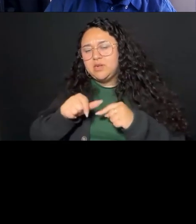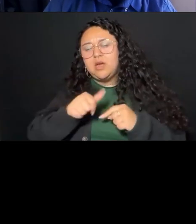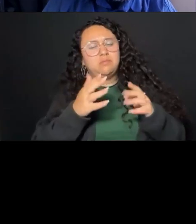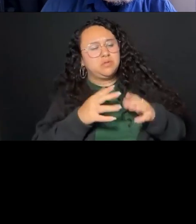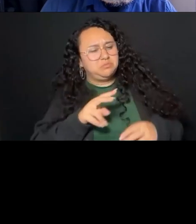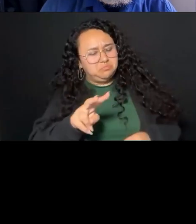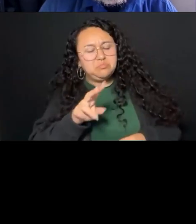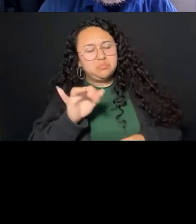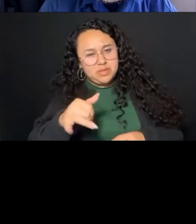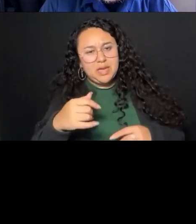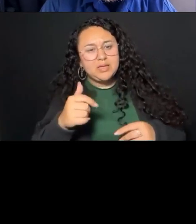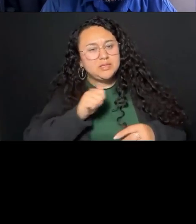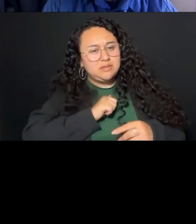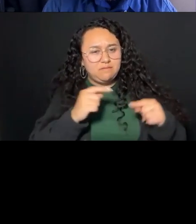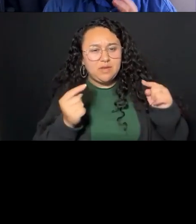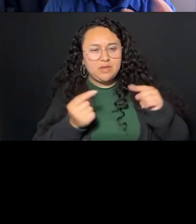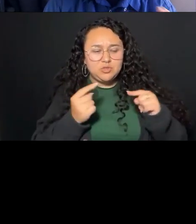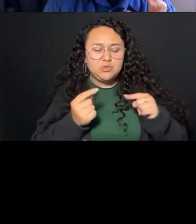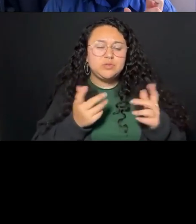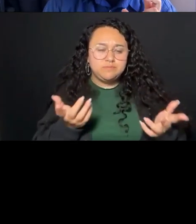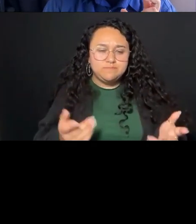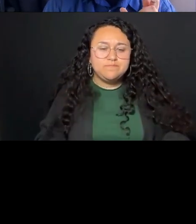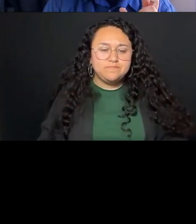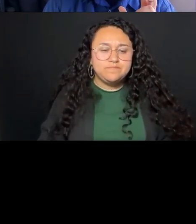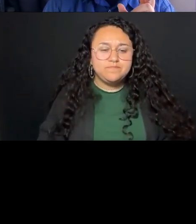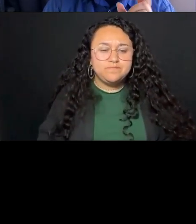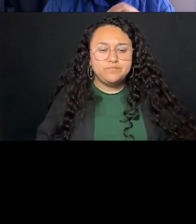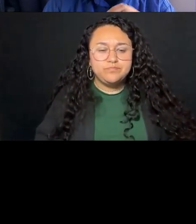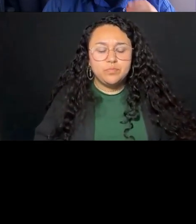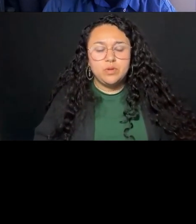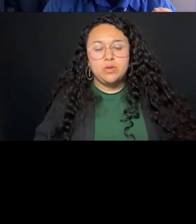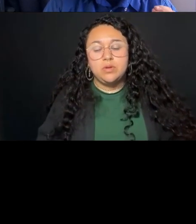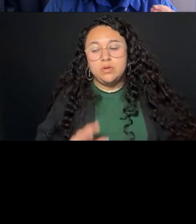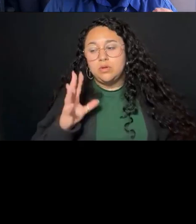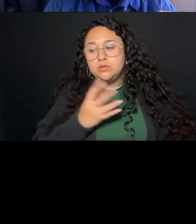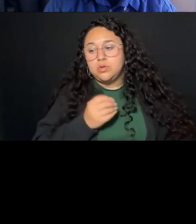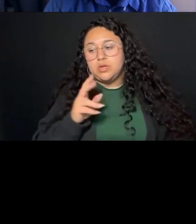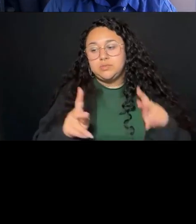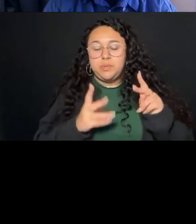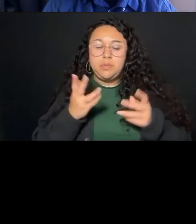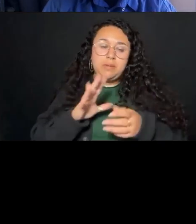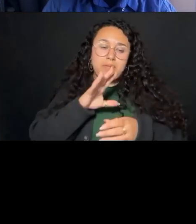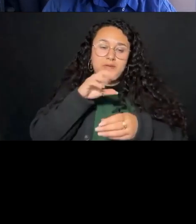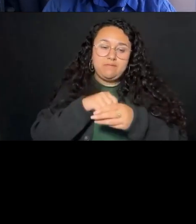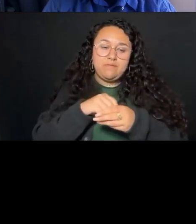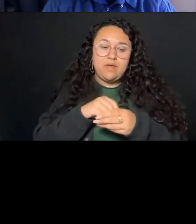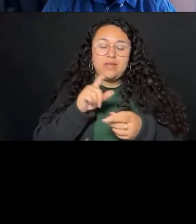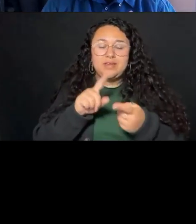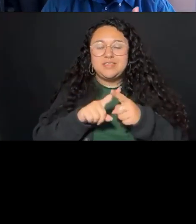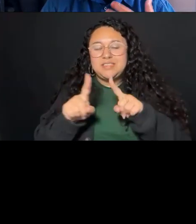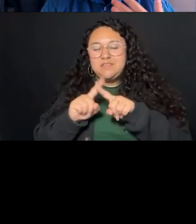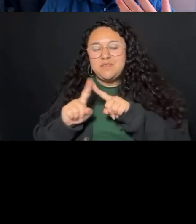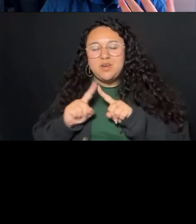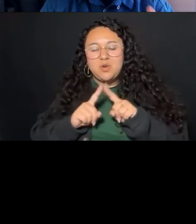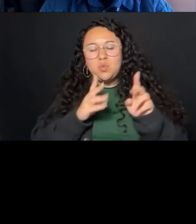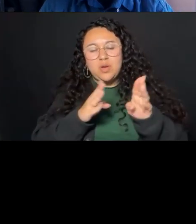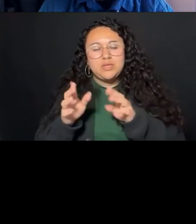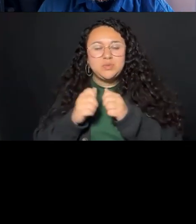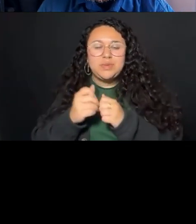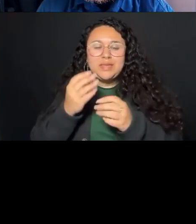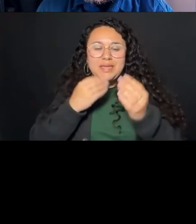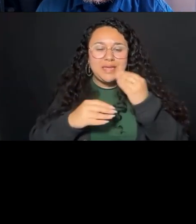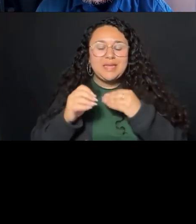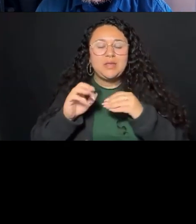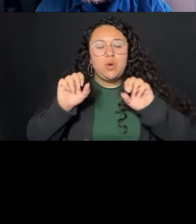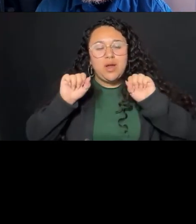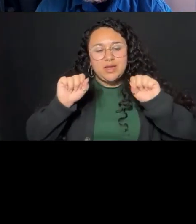self-injurious. Trans folks might engage in different ways with eating or exercising, again,